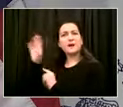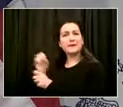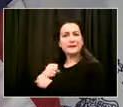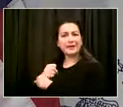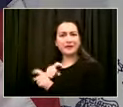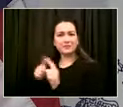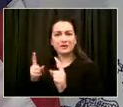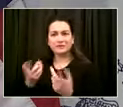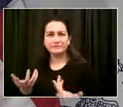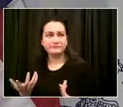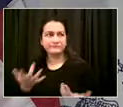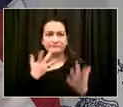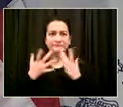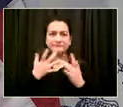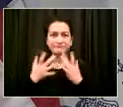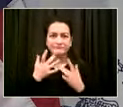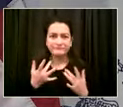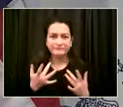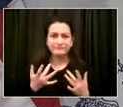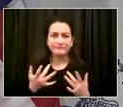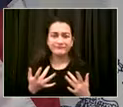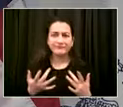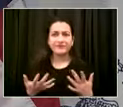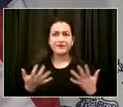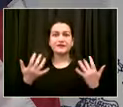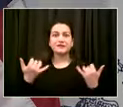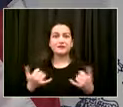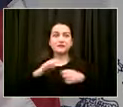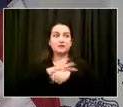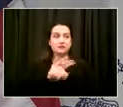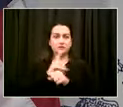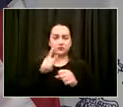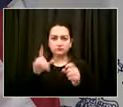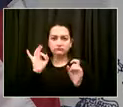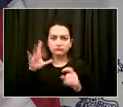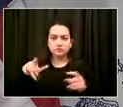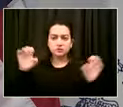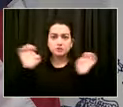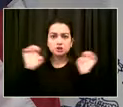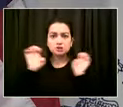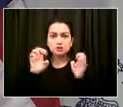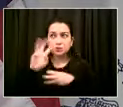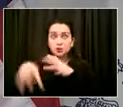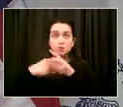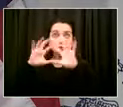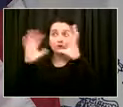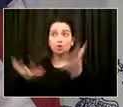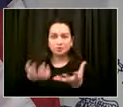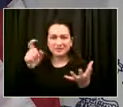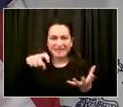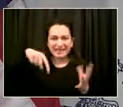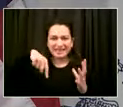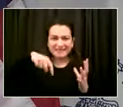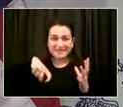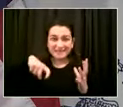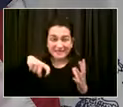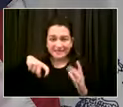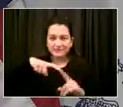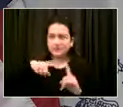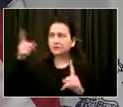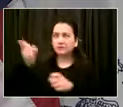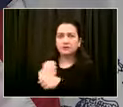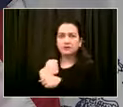we hope will really turn the corner on this year in this country, but the rest of the world has a long way to go. There's many, many countries where vaccination hasn't even begun, and